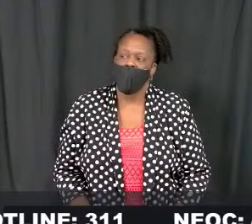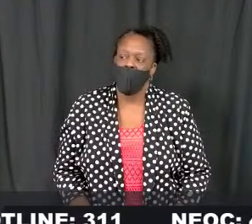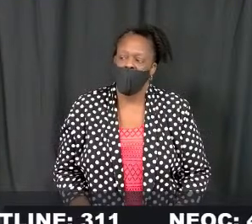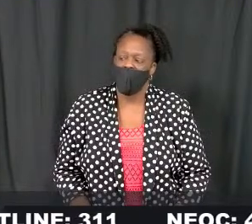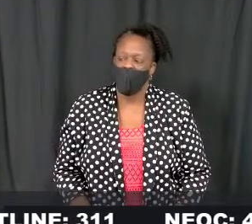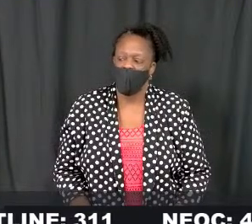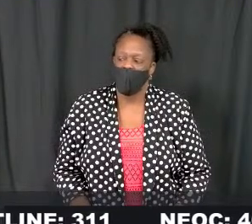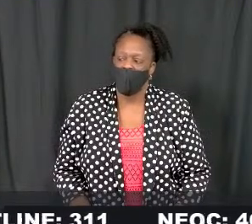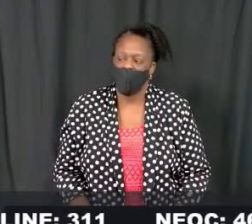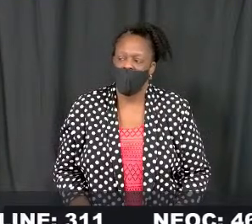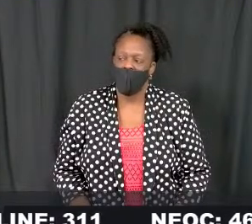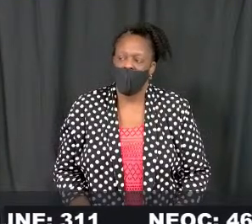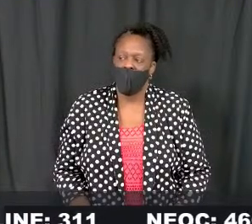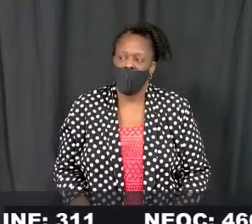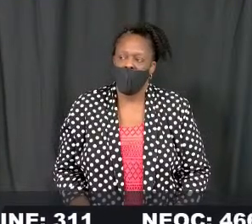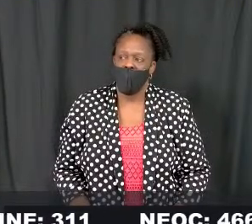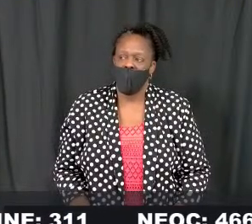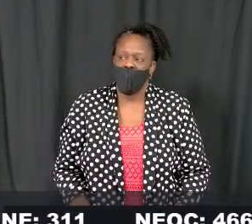Thank you, Leslie.